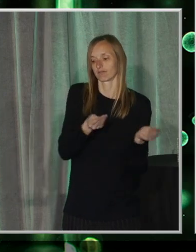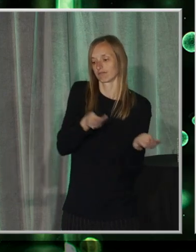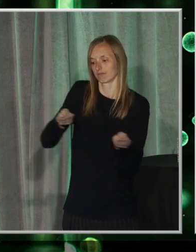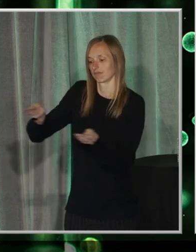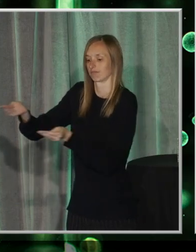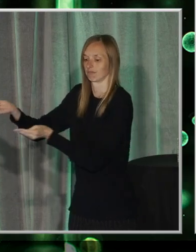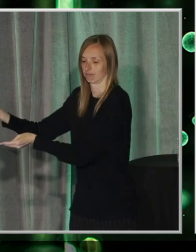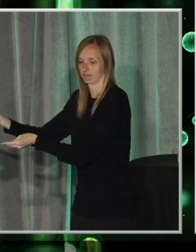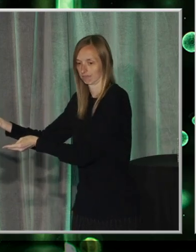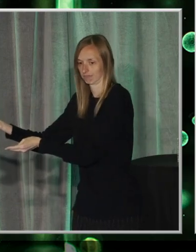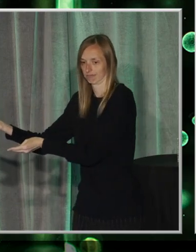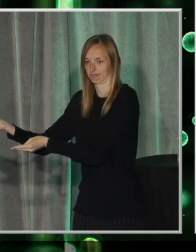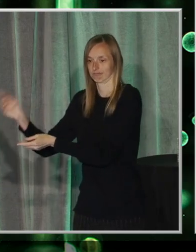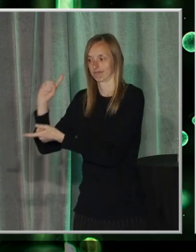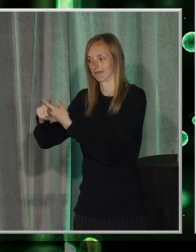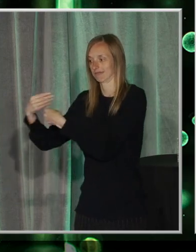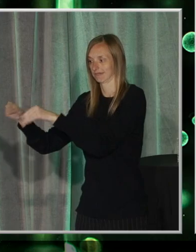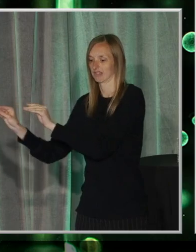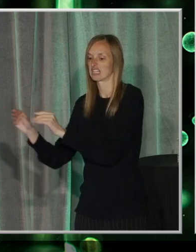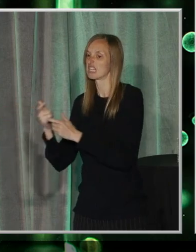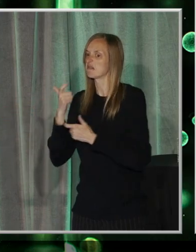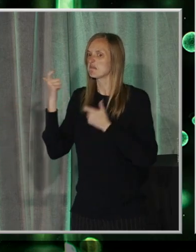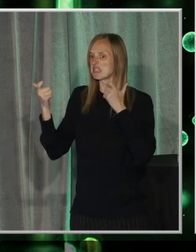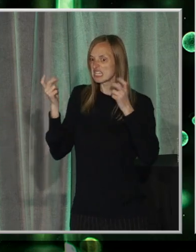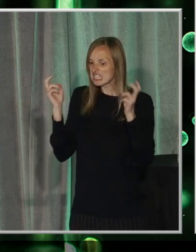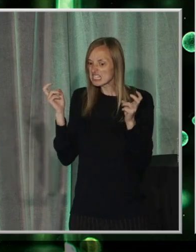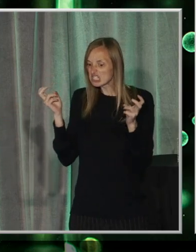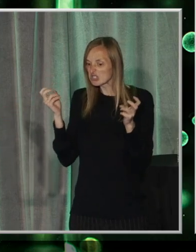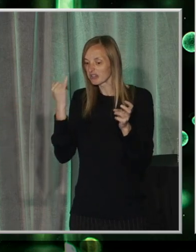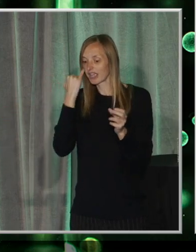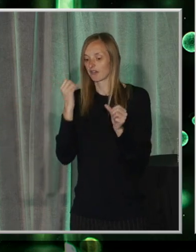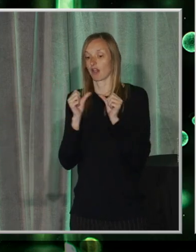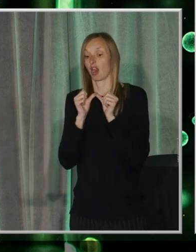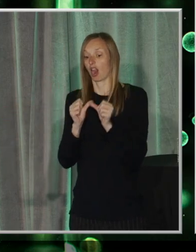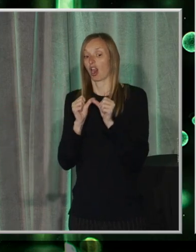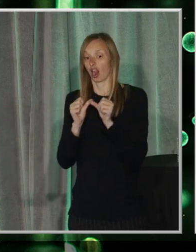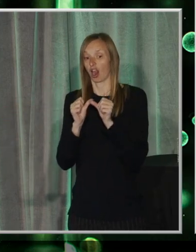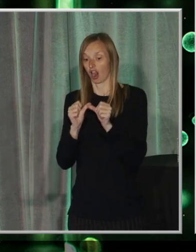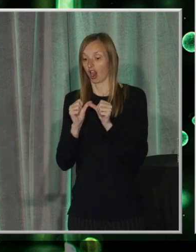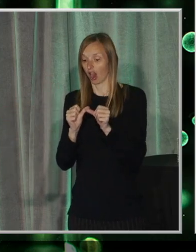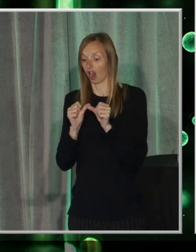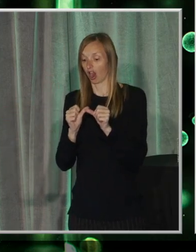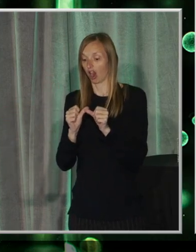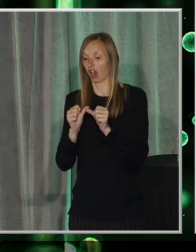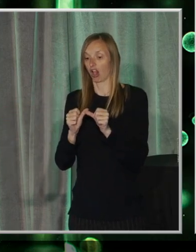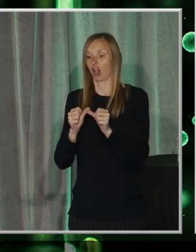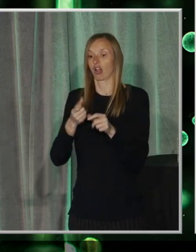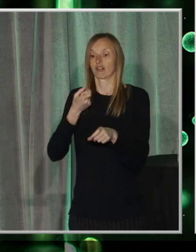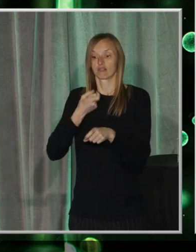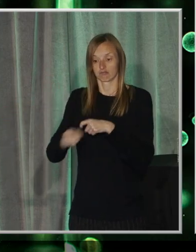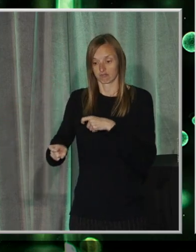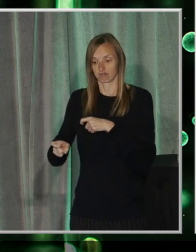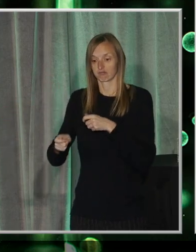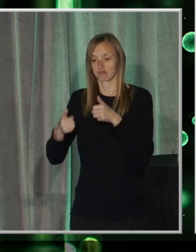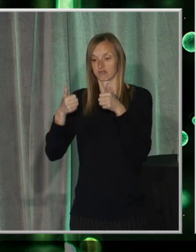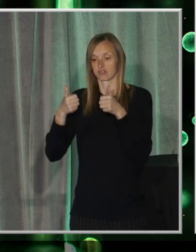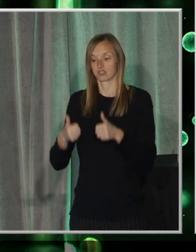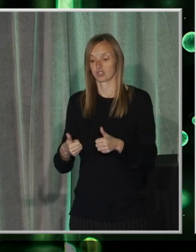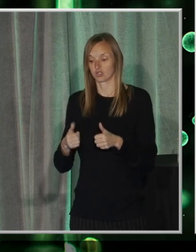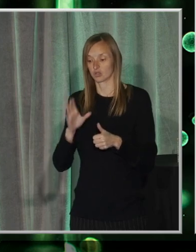issue, very big issue. If this could continue, this will result to the high risk of